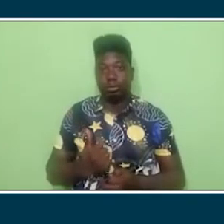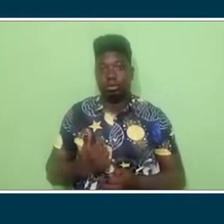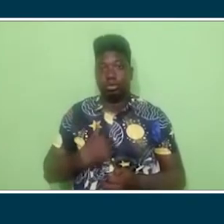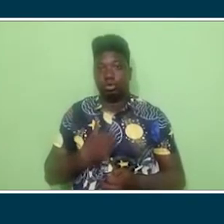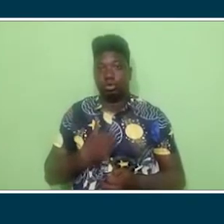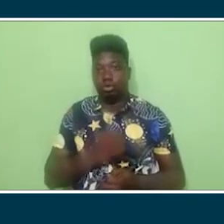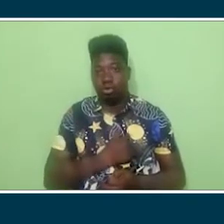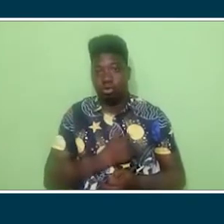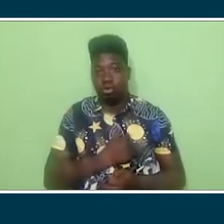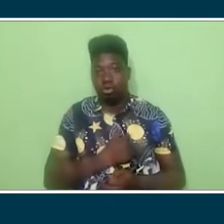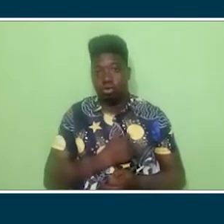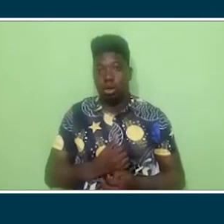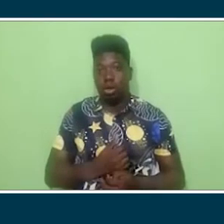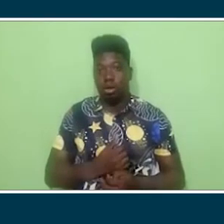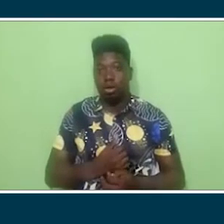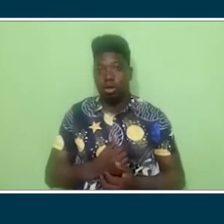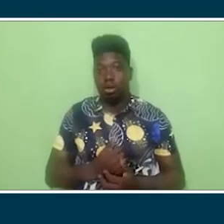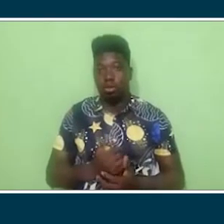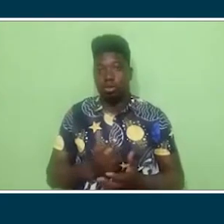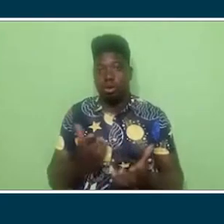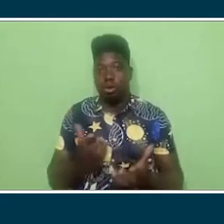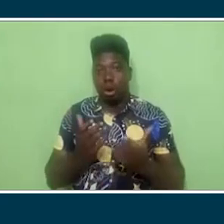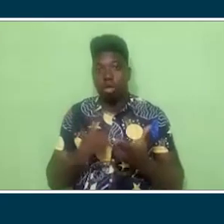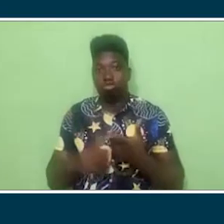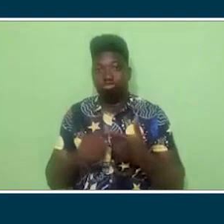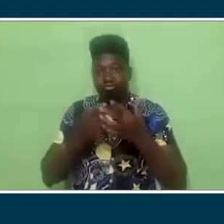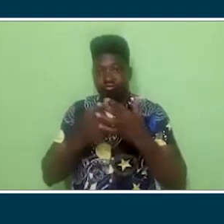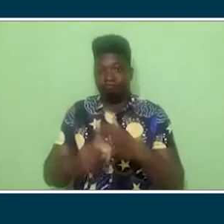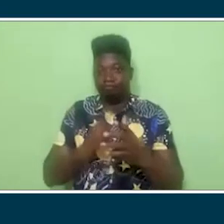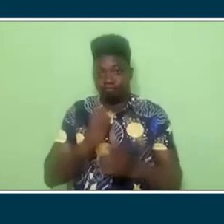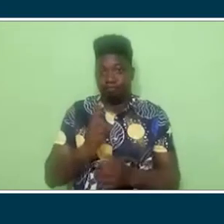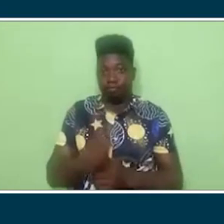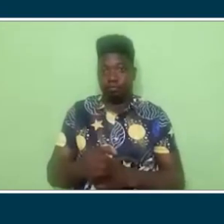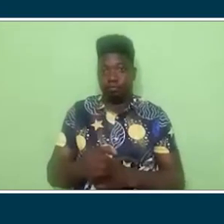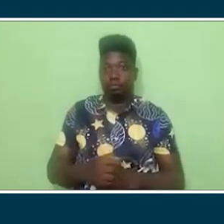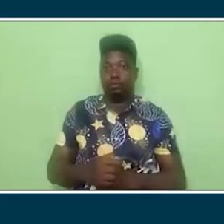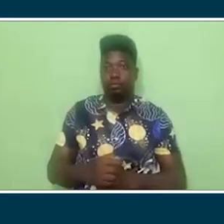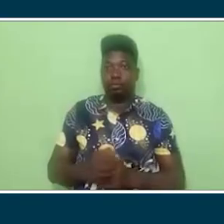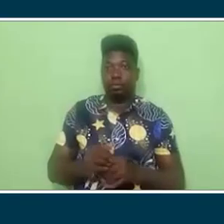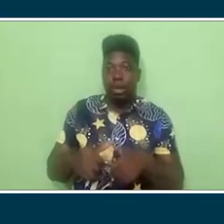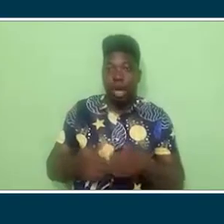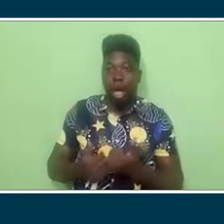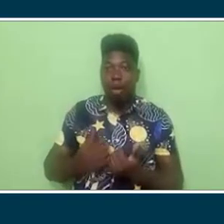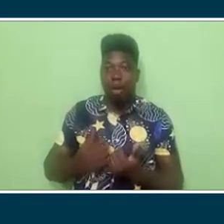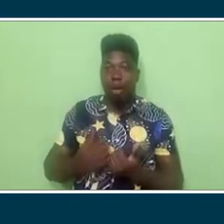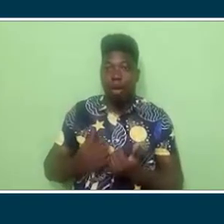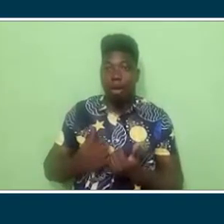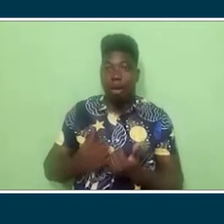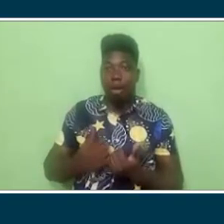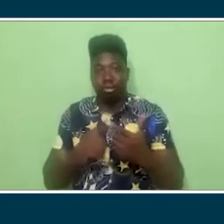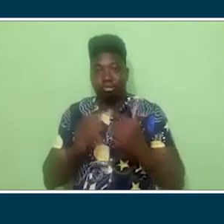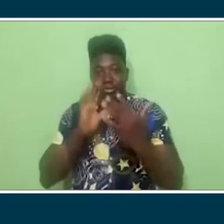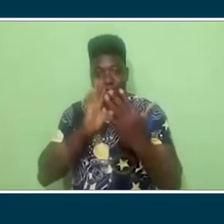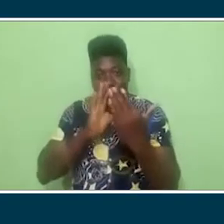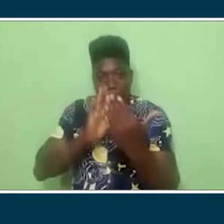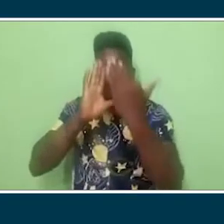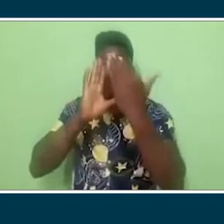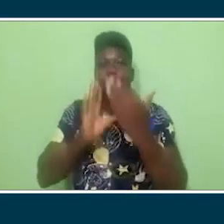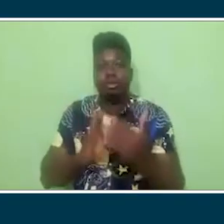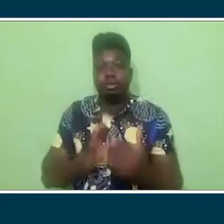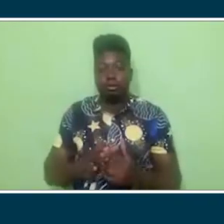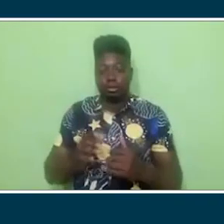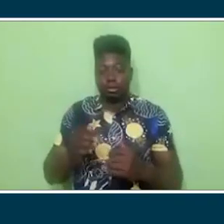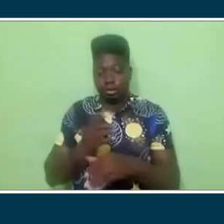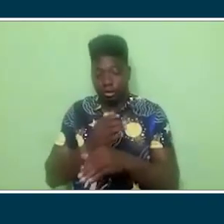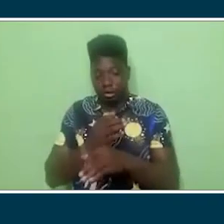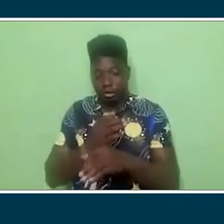want to start really young. So there's this paradox of how we want to approach liberation from our earliest possible